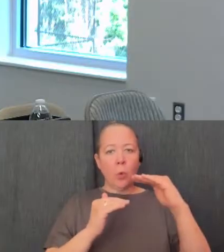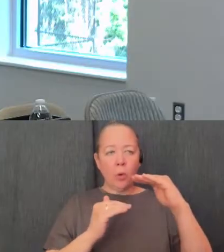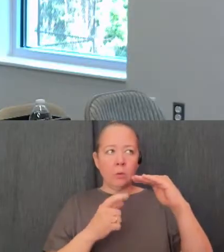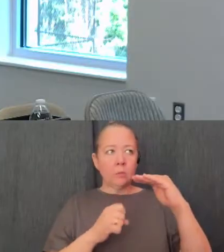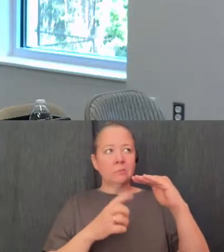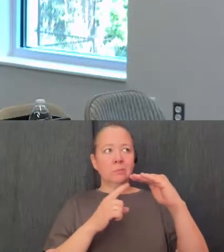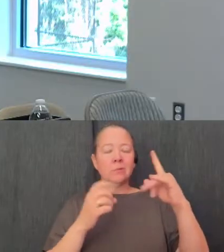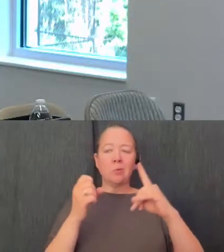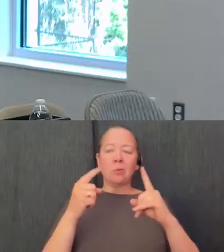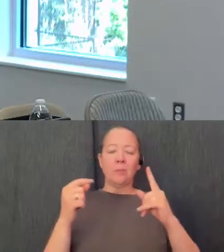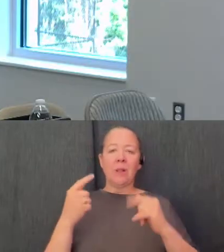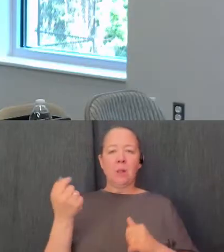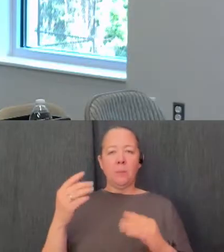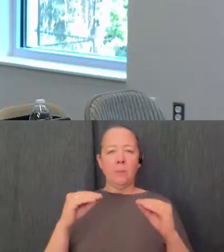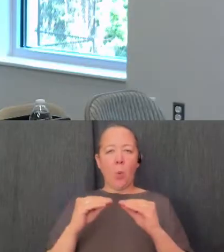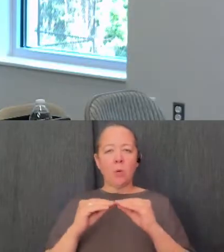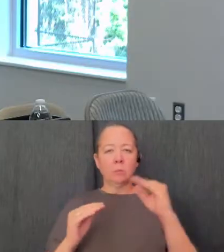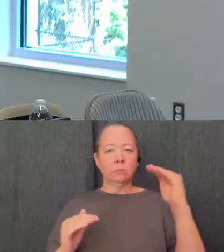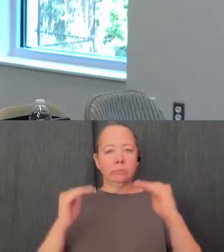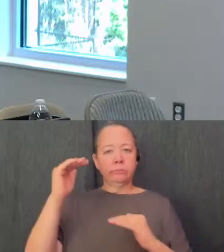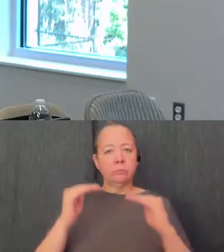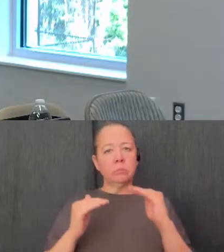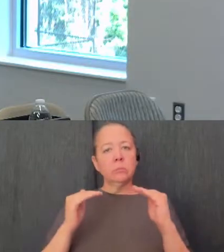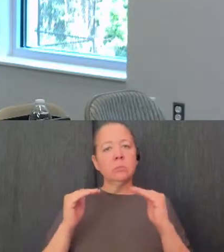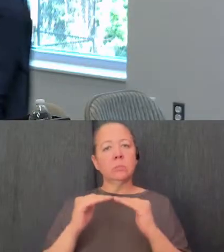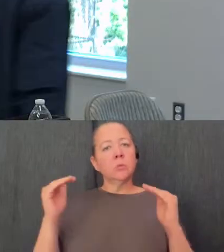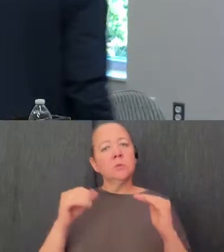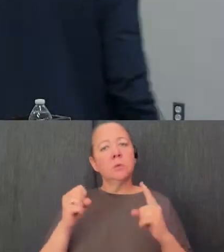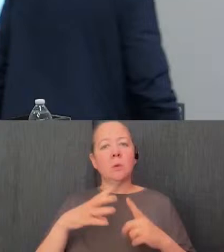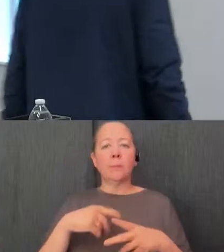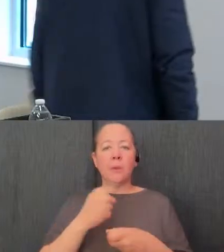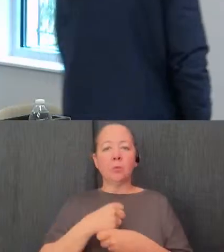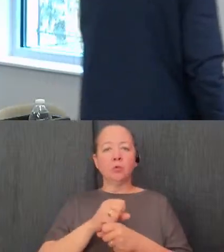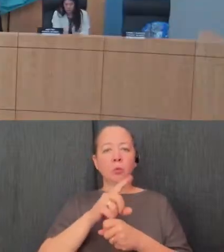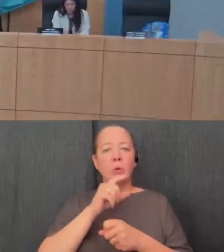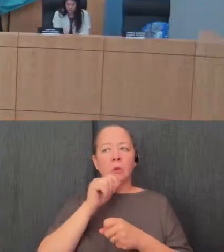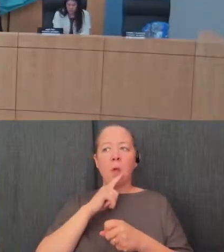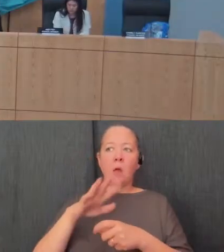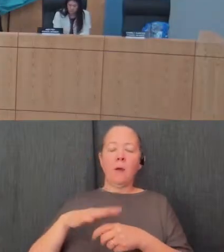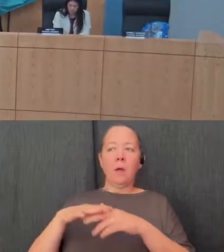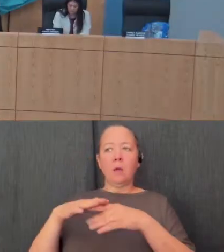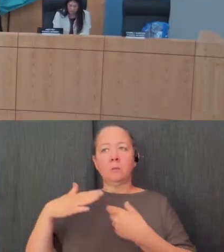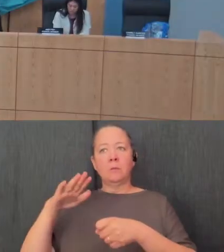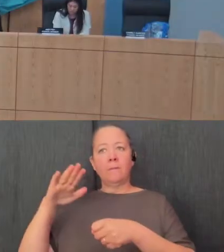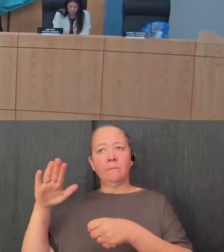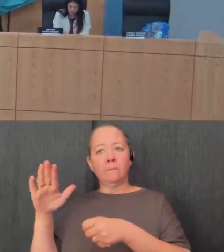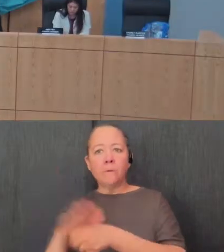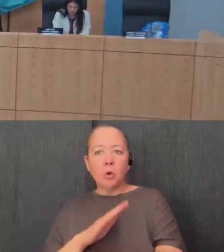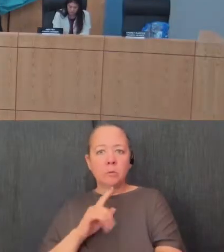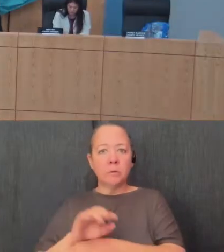on people who just really can't afford it. Thanks so much for your consideration. Yeah, thank you for that.